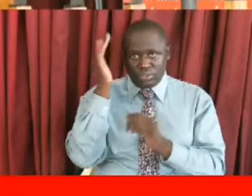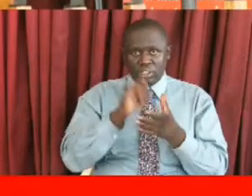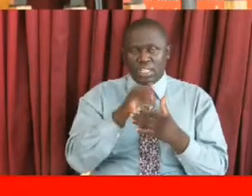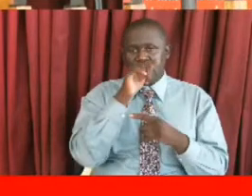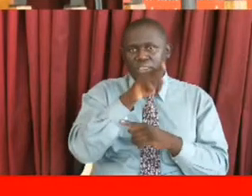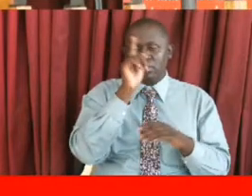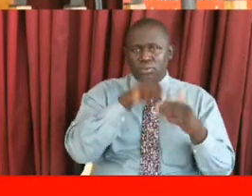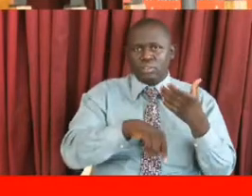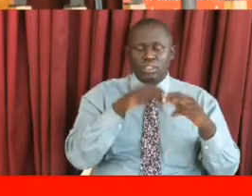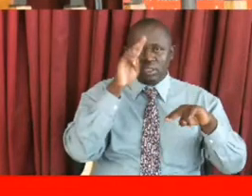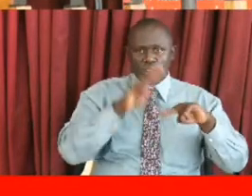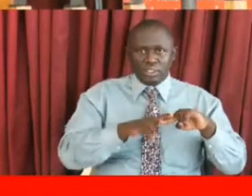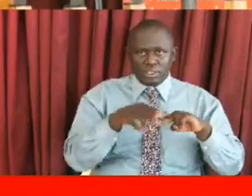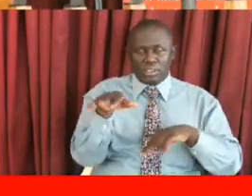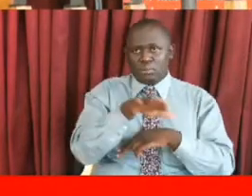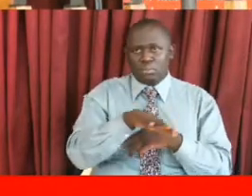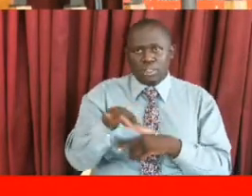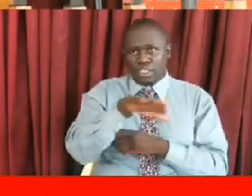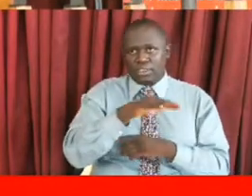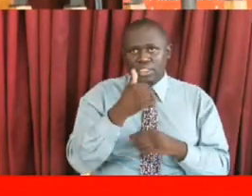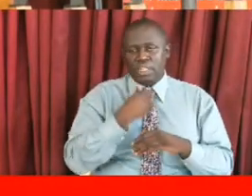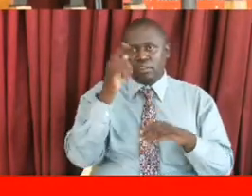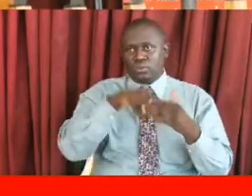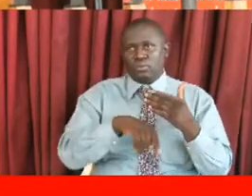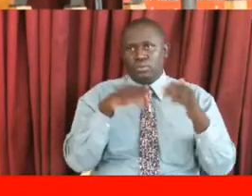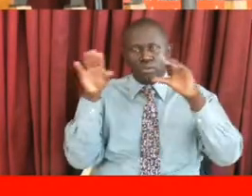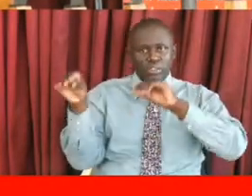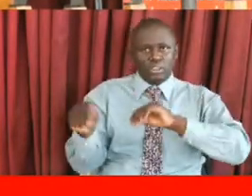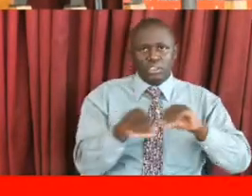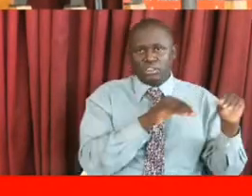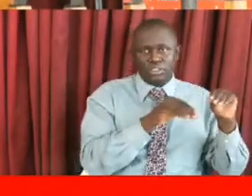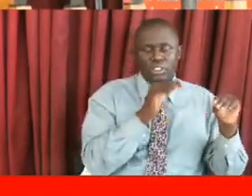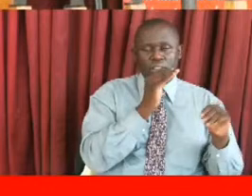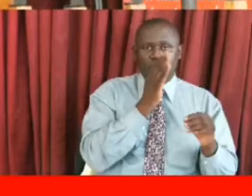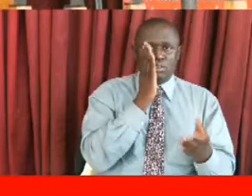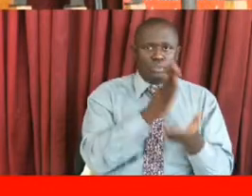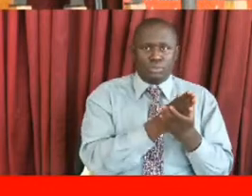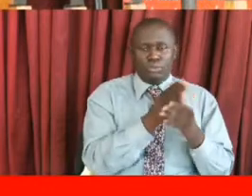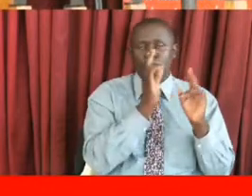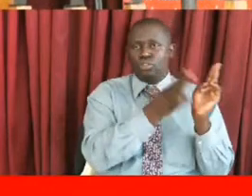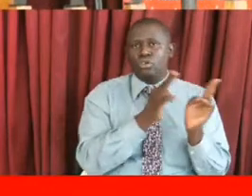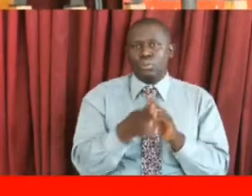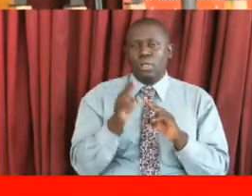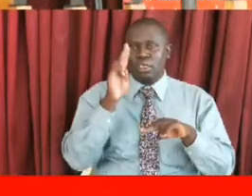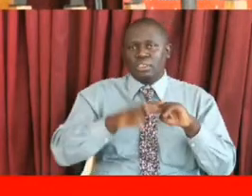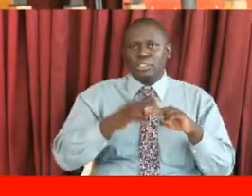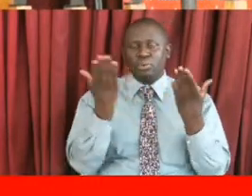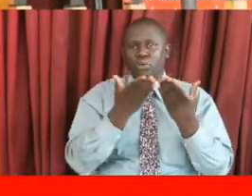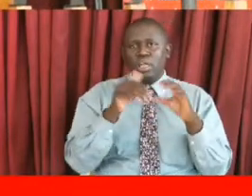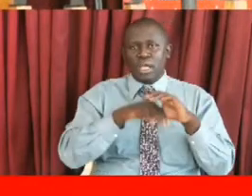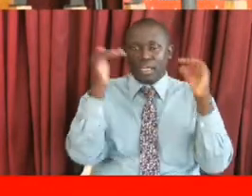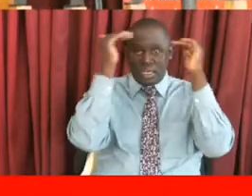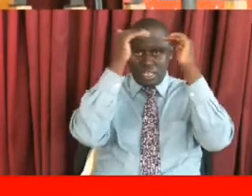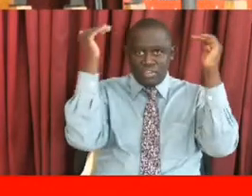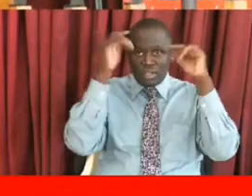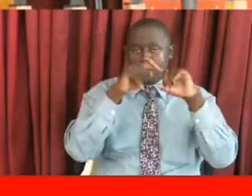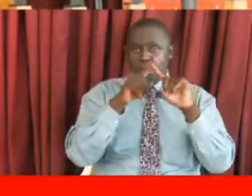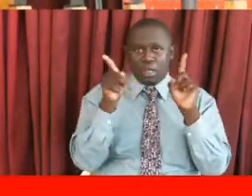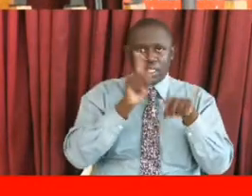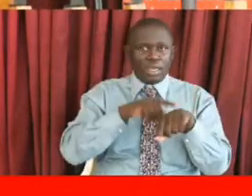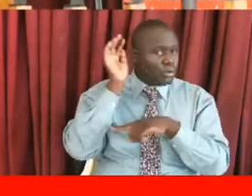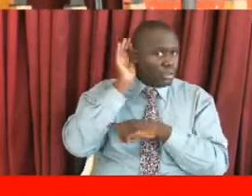sitting place has shifted normally he sits in the heavens but if we hear his